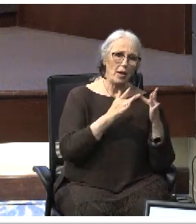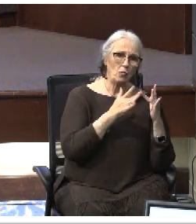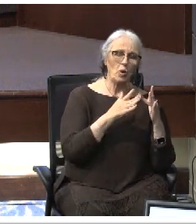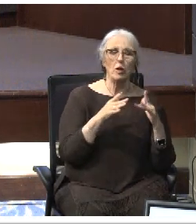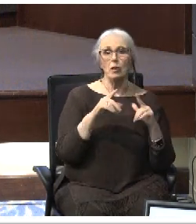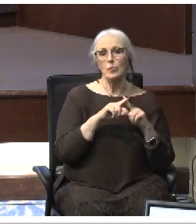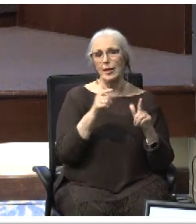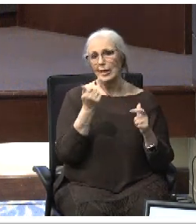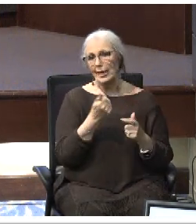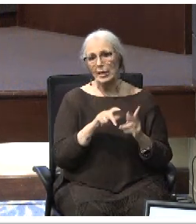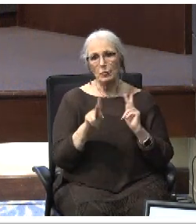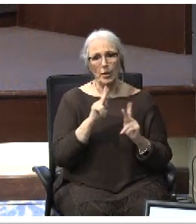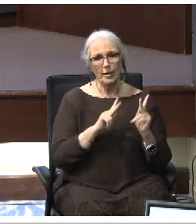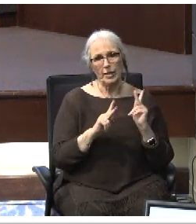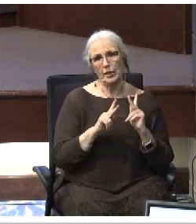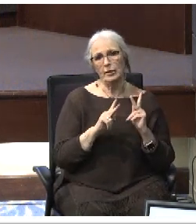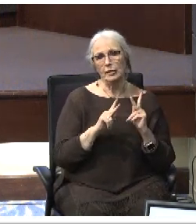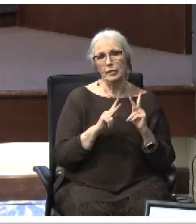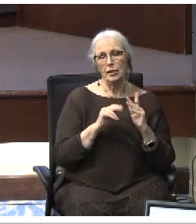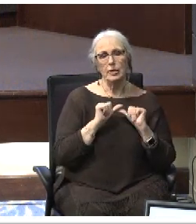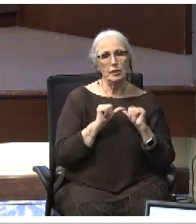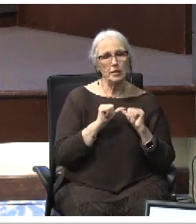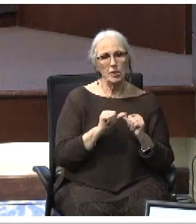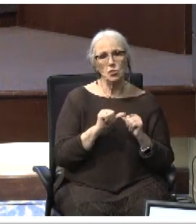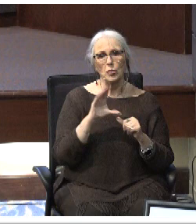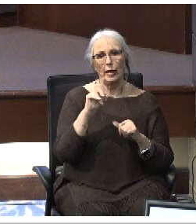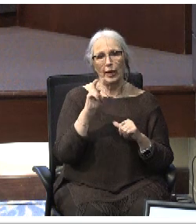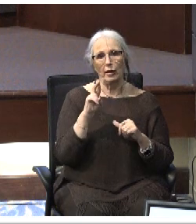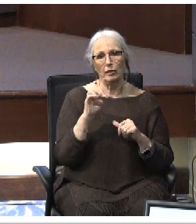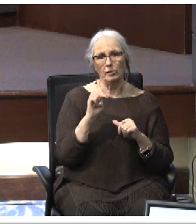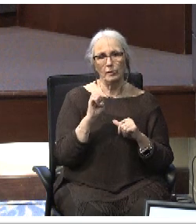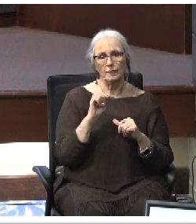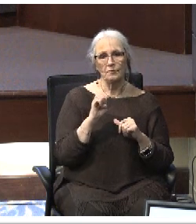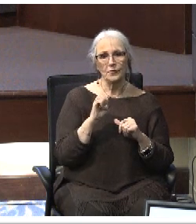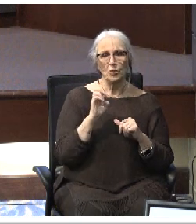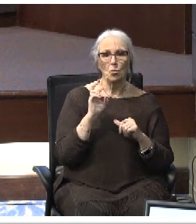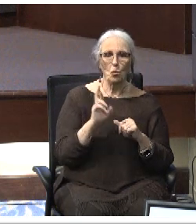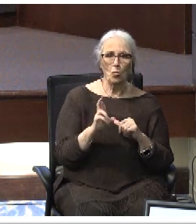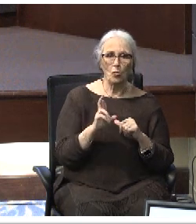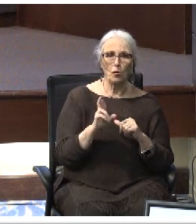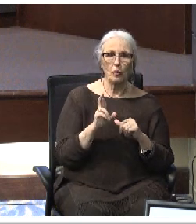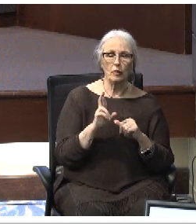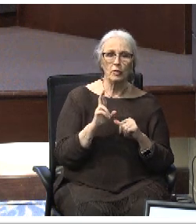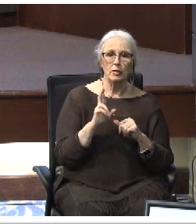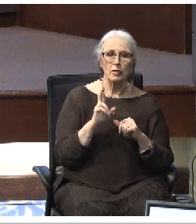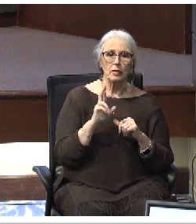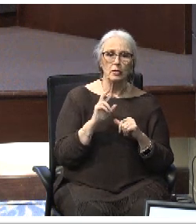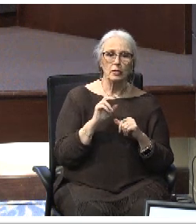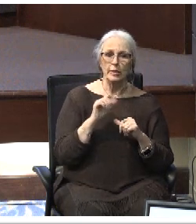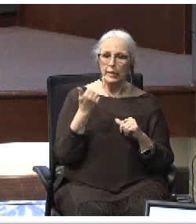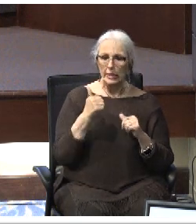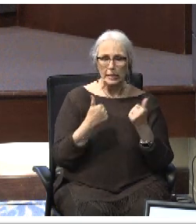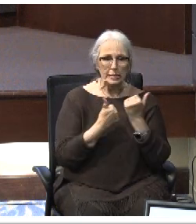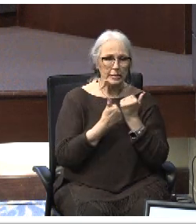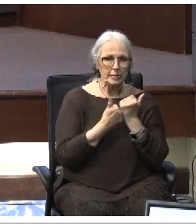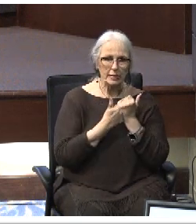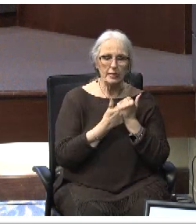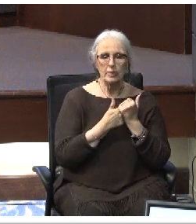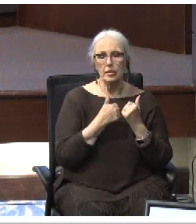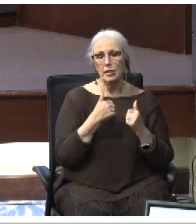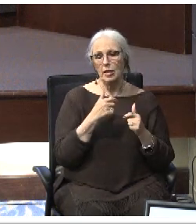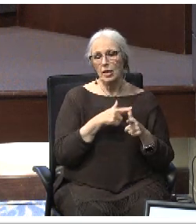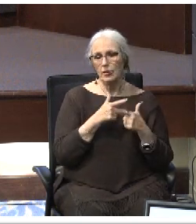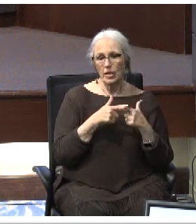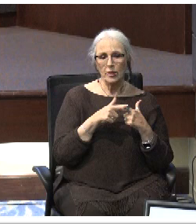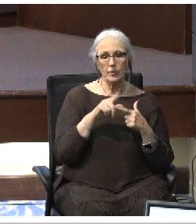serve anybody in our continuum of care or in our Waco community who's seeking assistance. And they